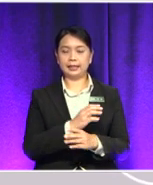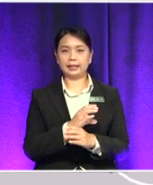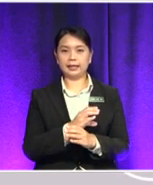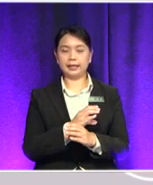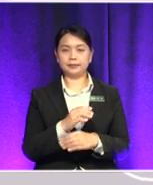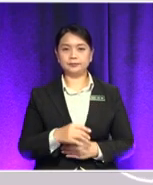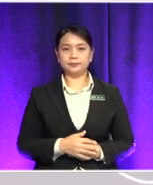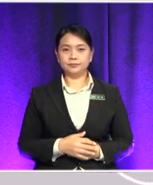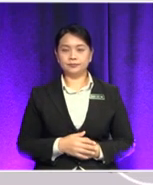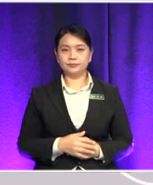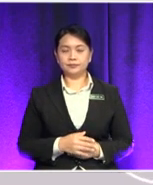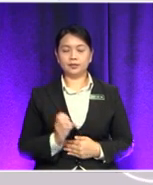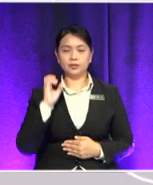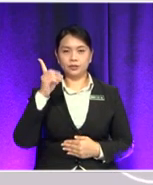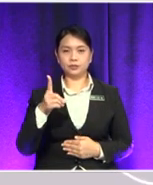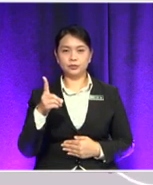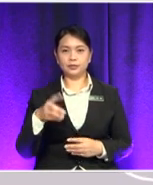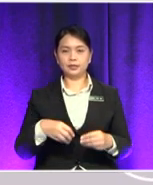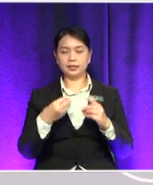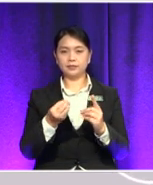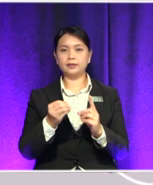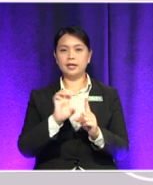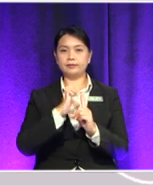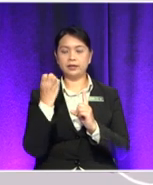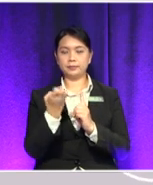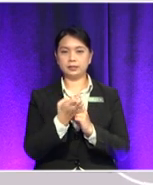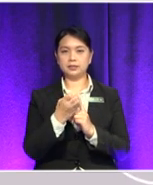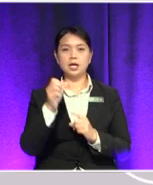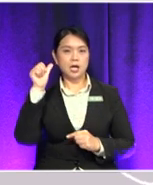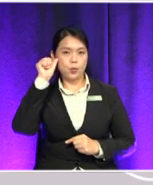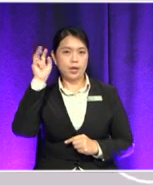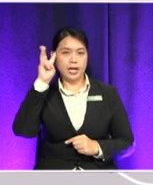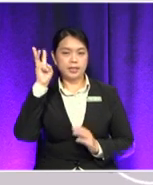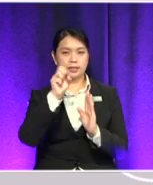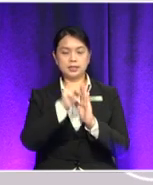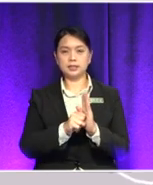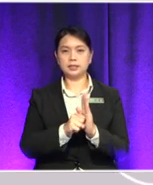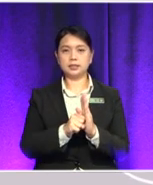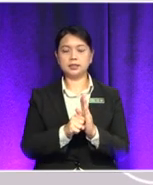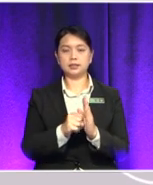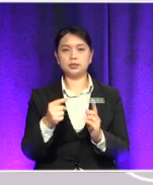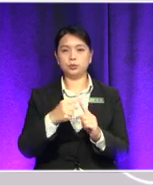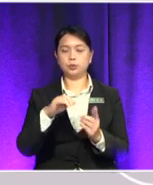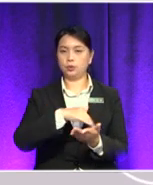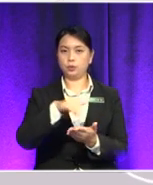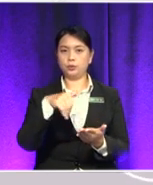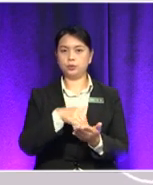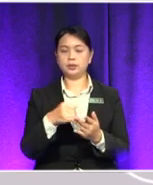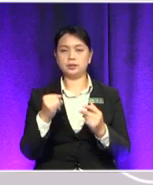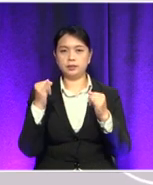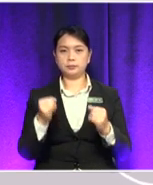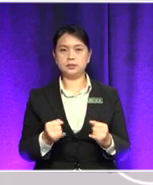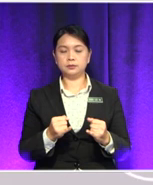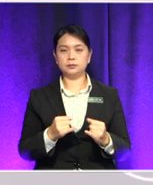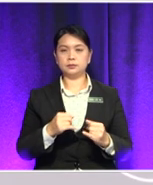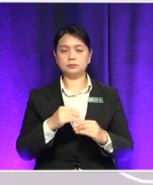the solution, we should give environmental awareness education to the public. Okay. As a result, individuals will develop a